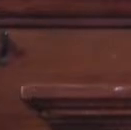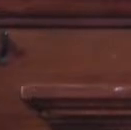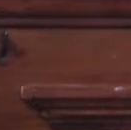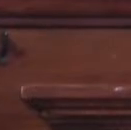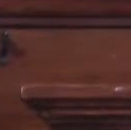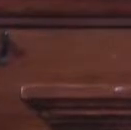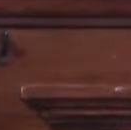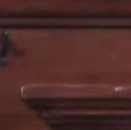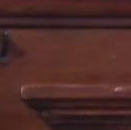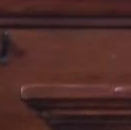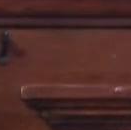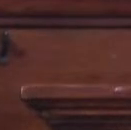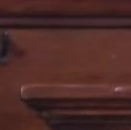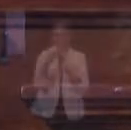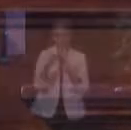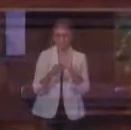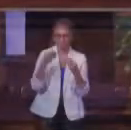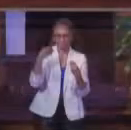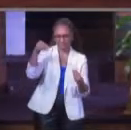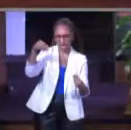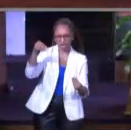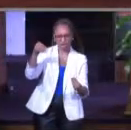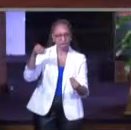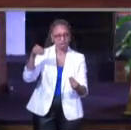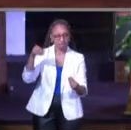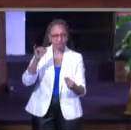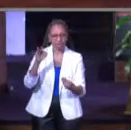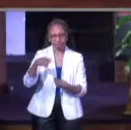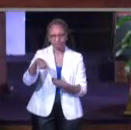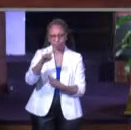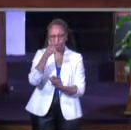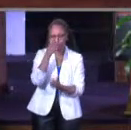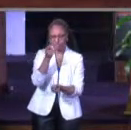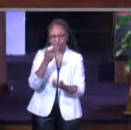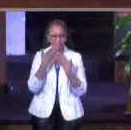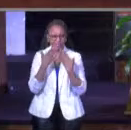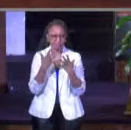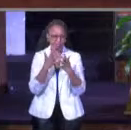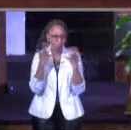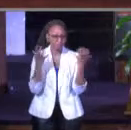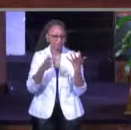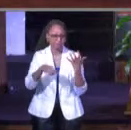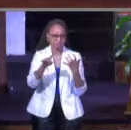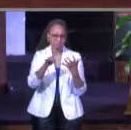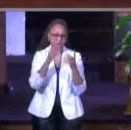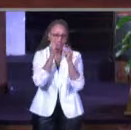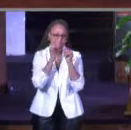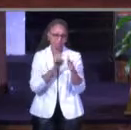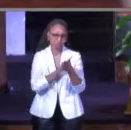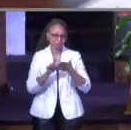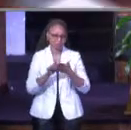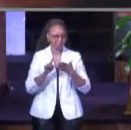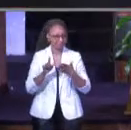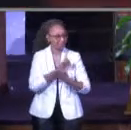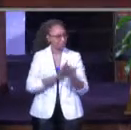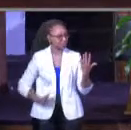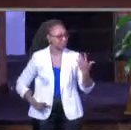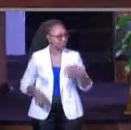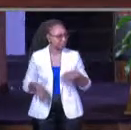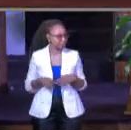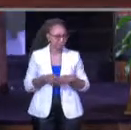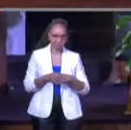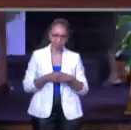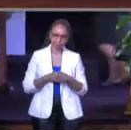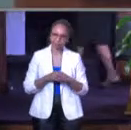the congregation or for consideration. Thank you so much, and you all have a blessed week in the Lord.